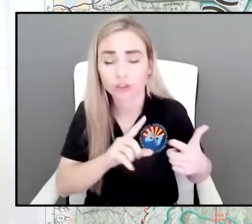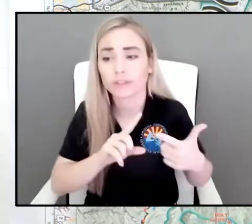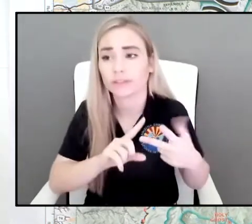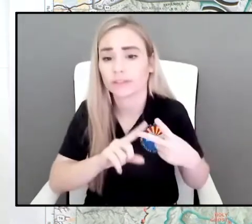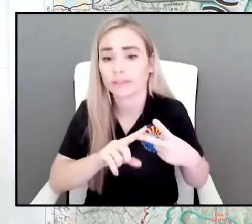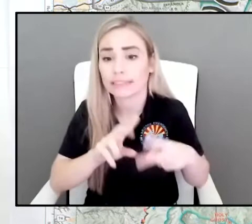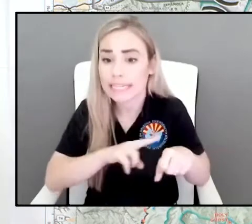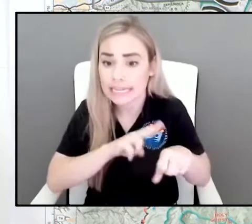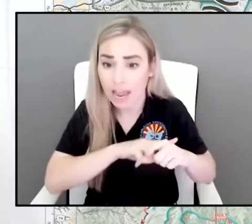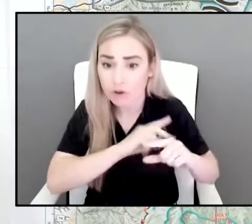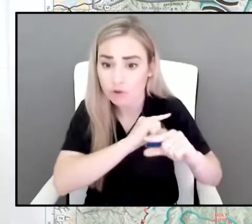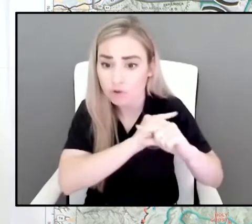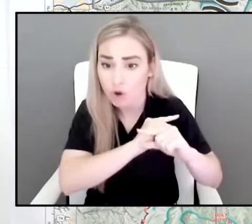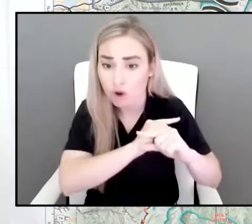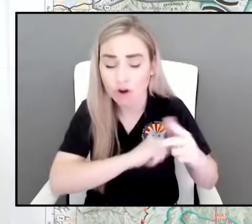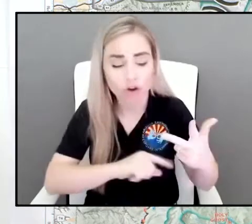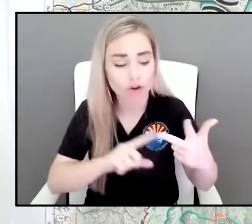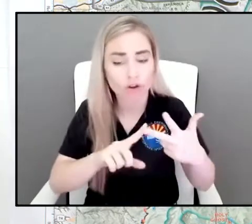DOT